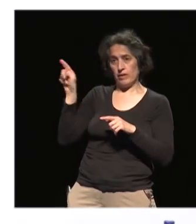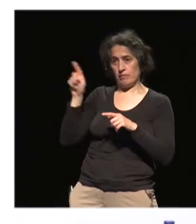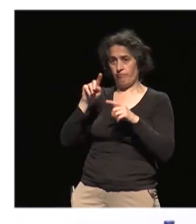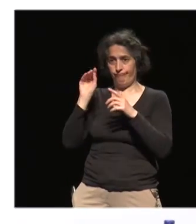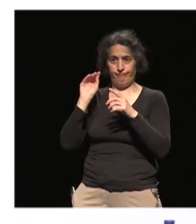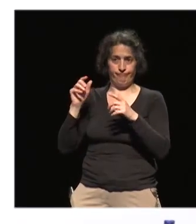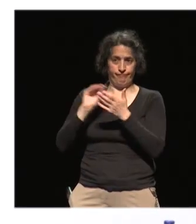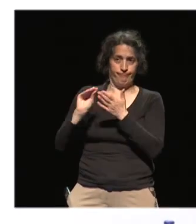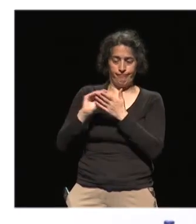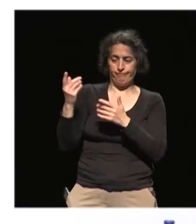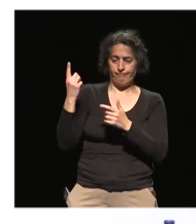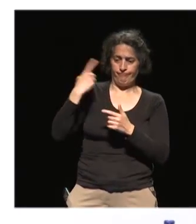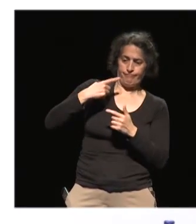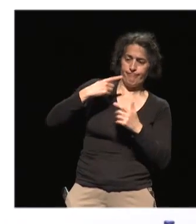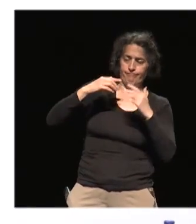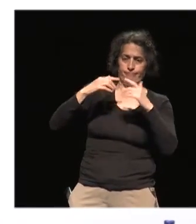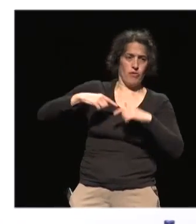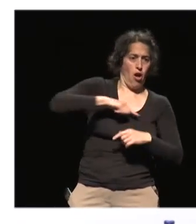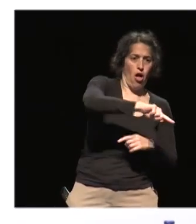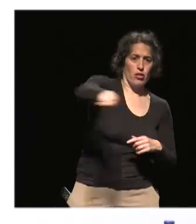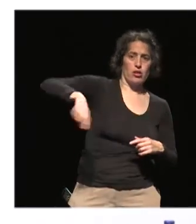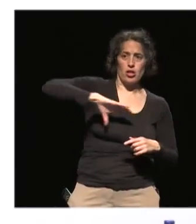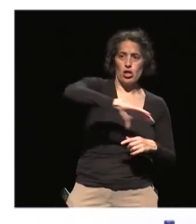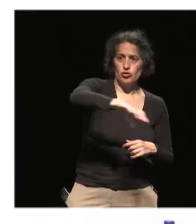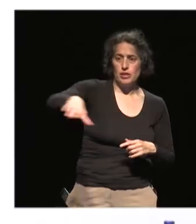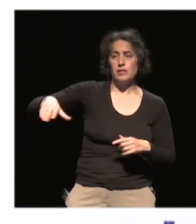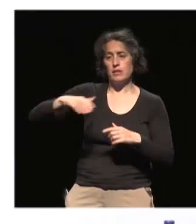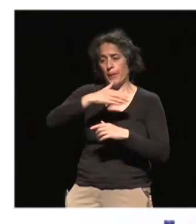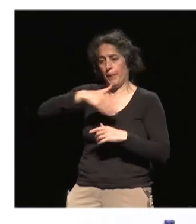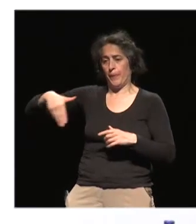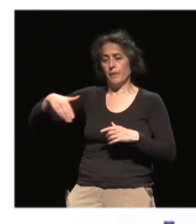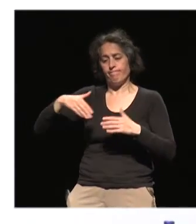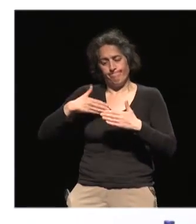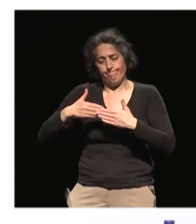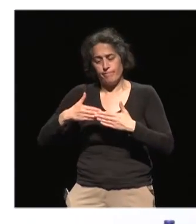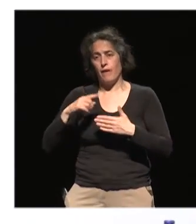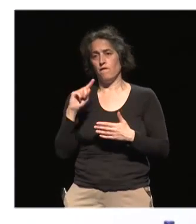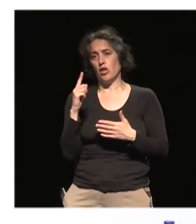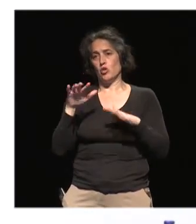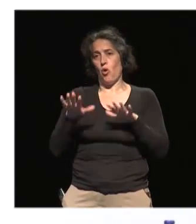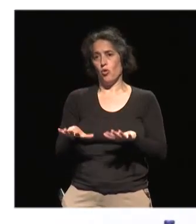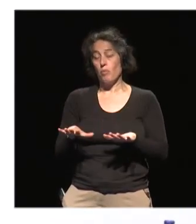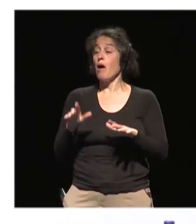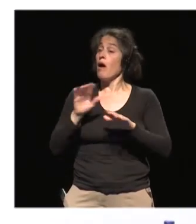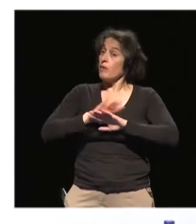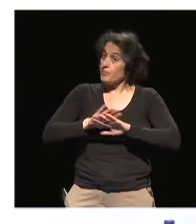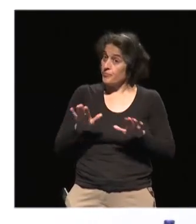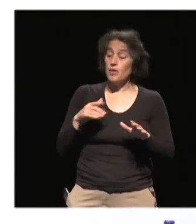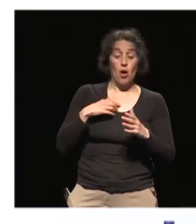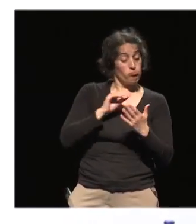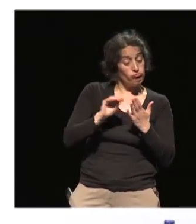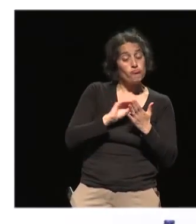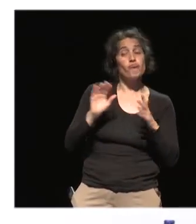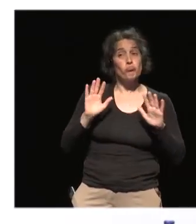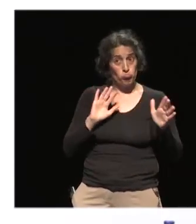have done at least most of the groundwork, because in 2010, we launched a